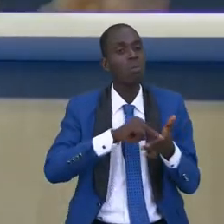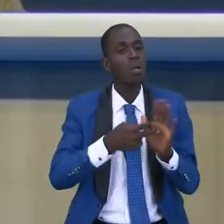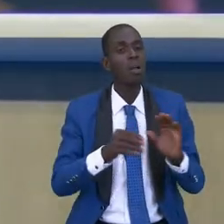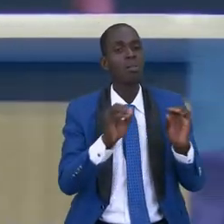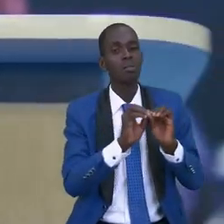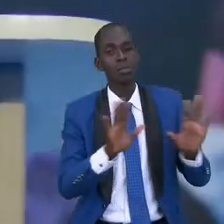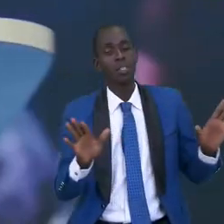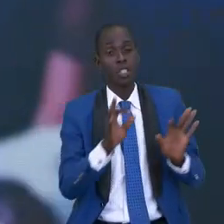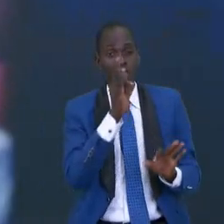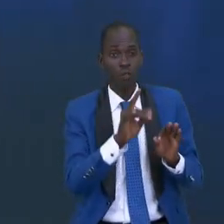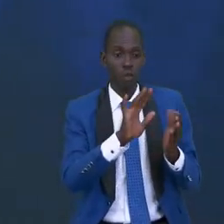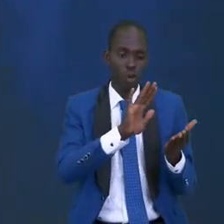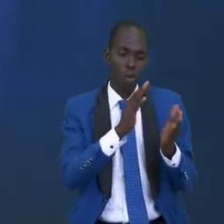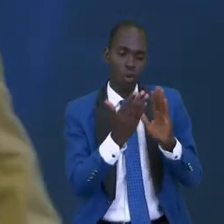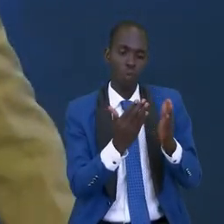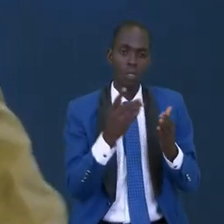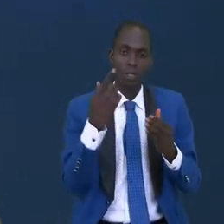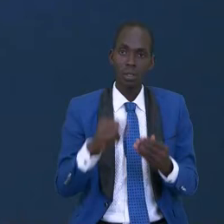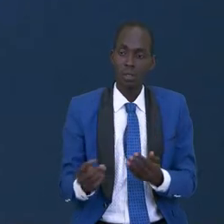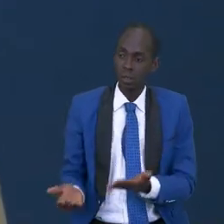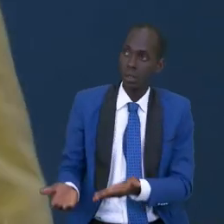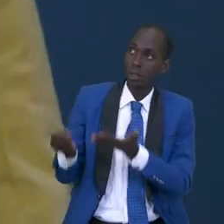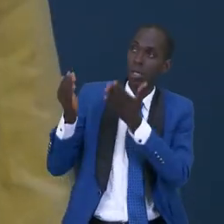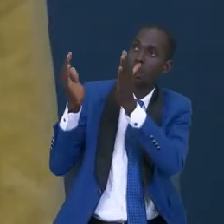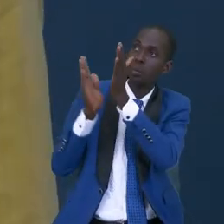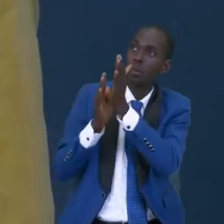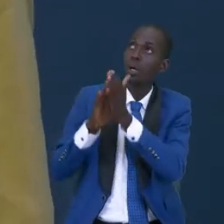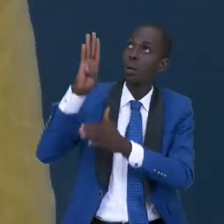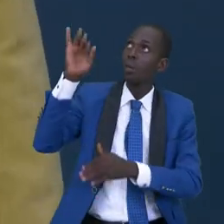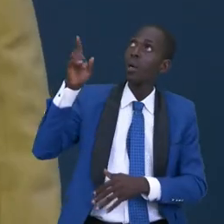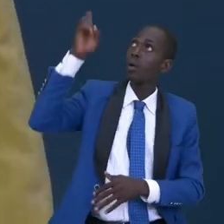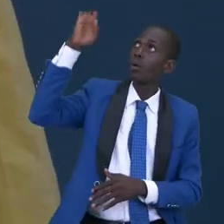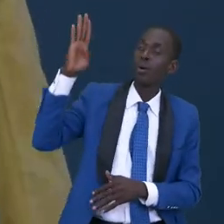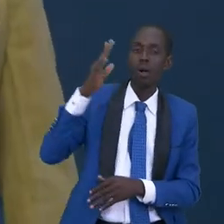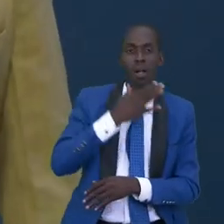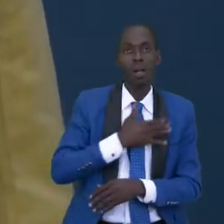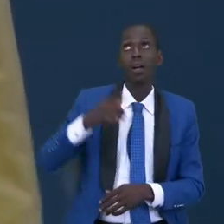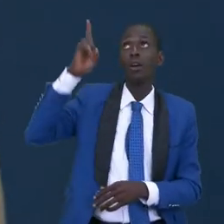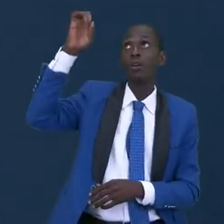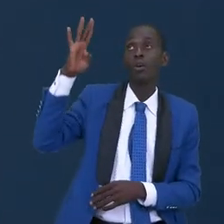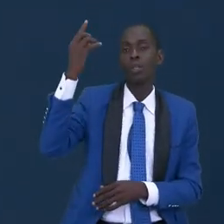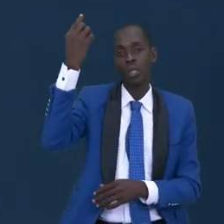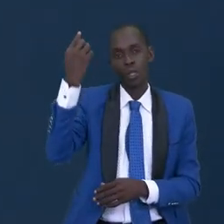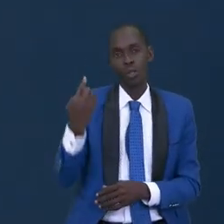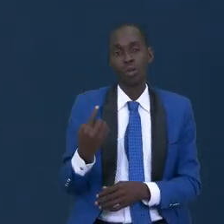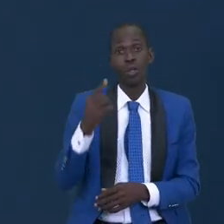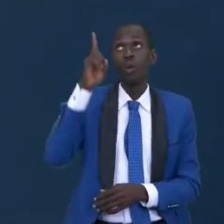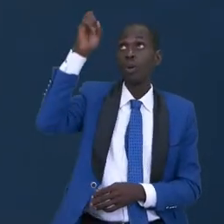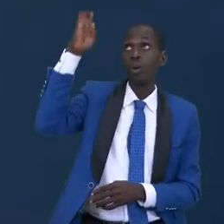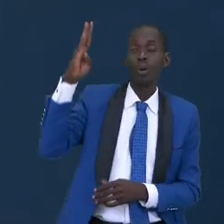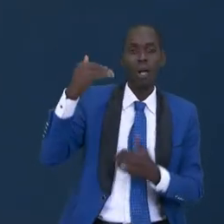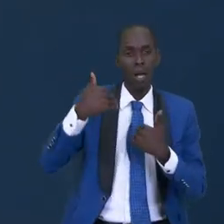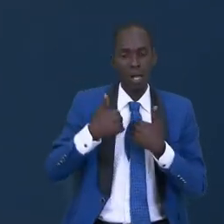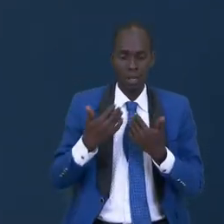you compare the exaltation by God and God alone. God has exalted